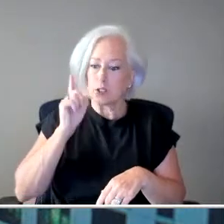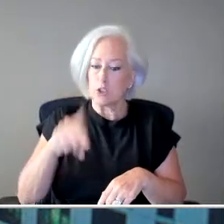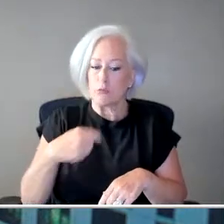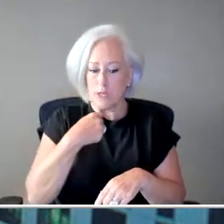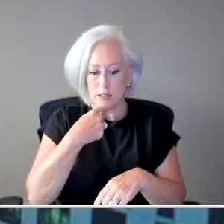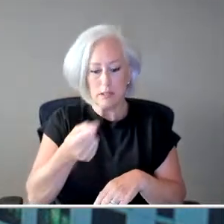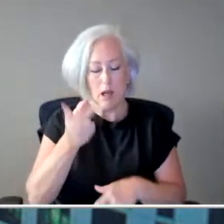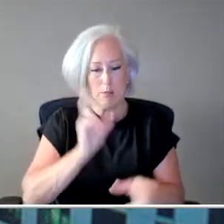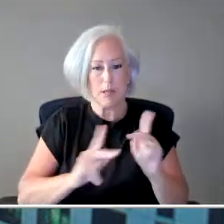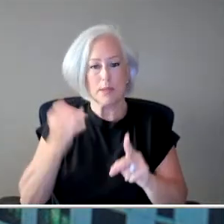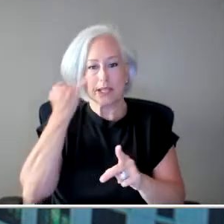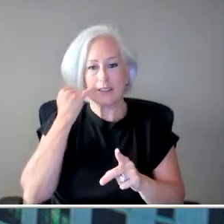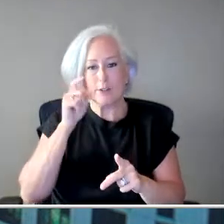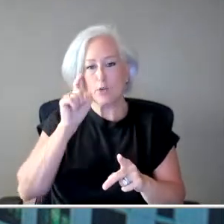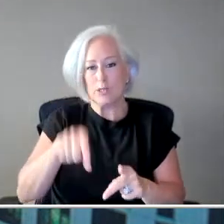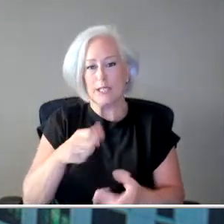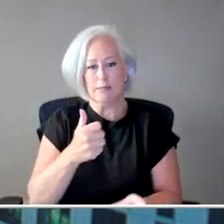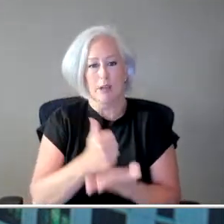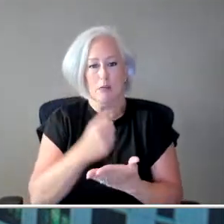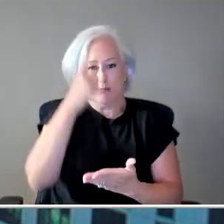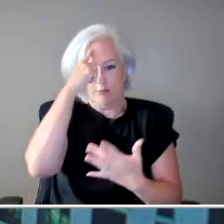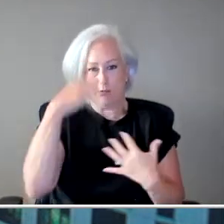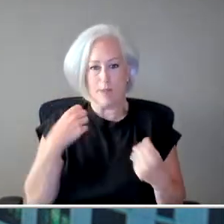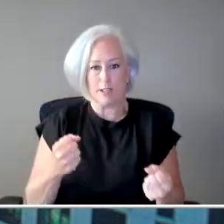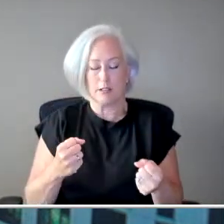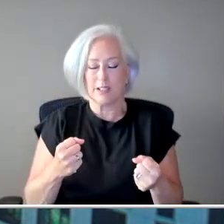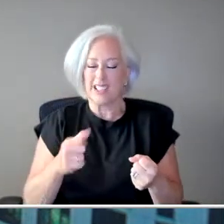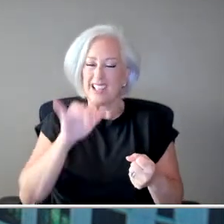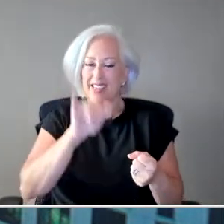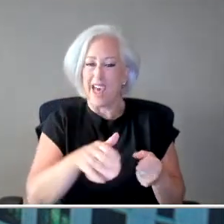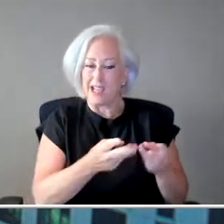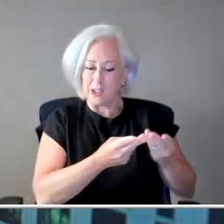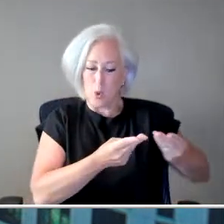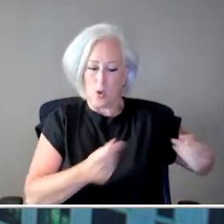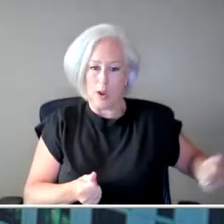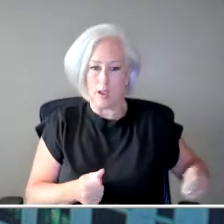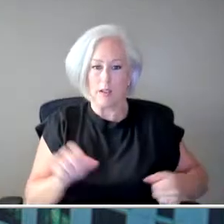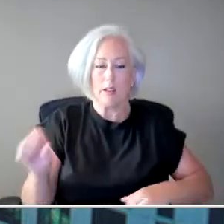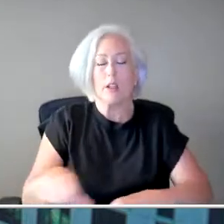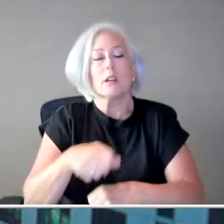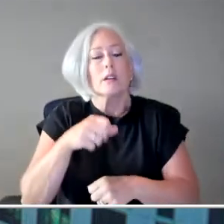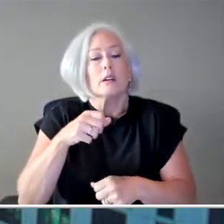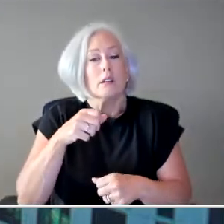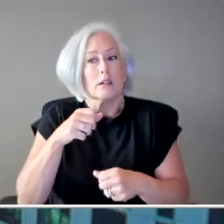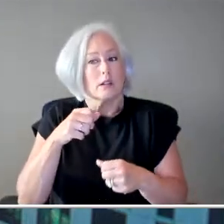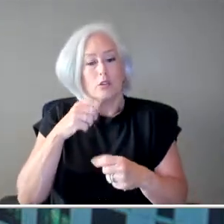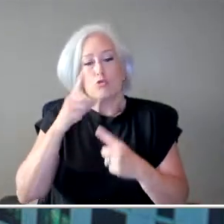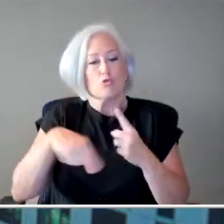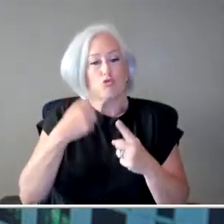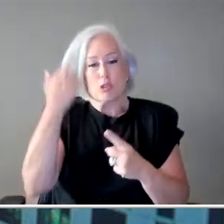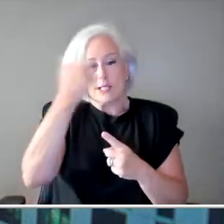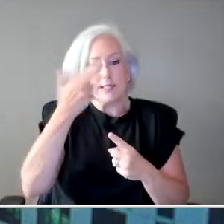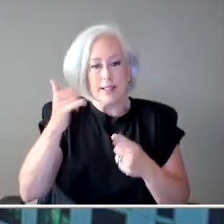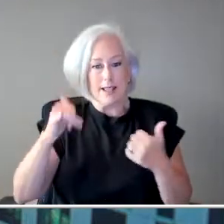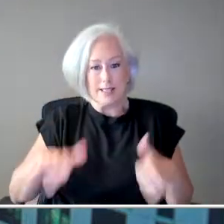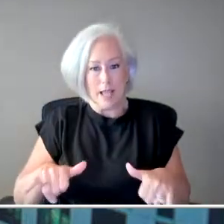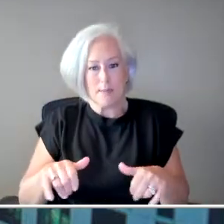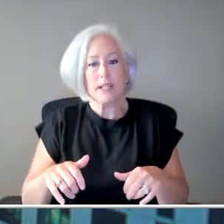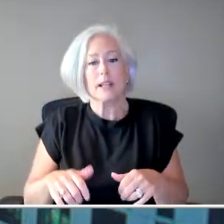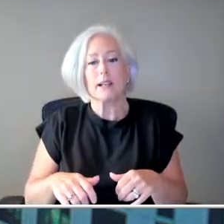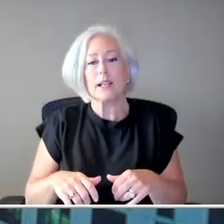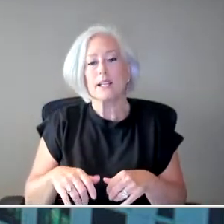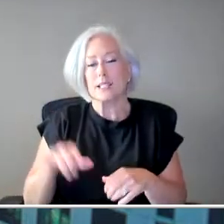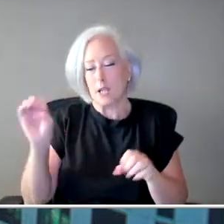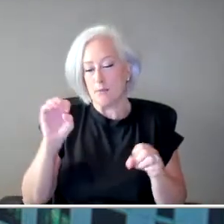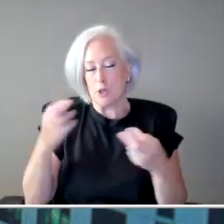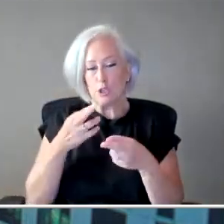a large drive behind that is the Dr. Lorna Breen Act, which was passed a few years ago. She was a emergency room physician